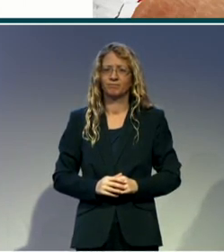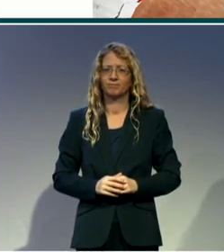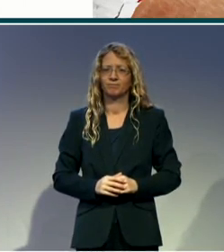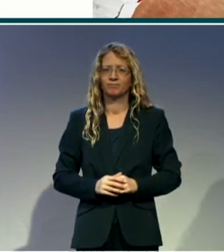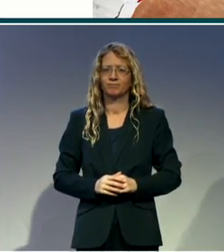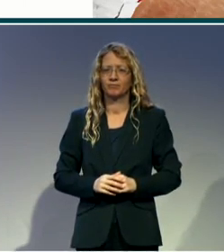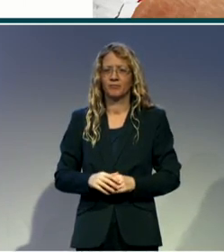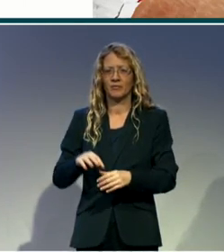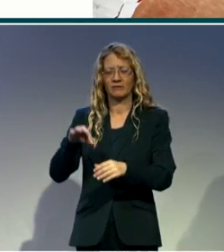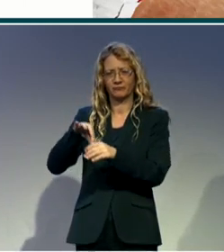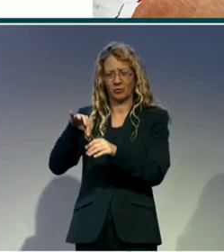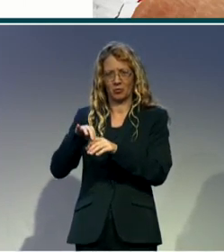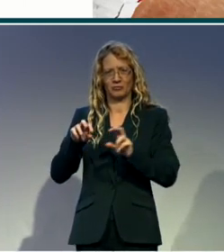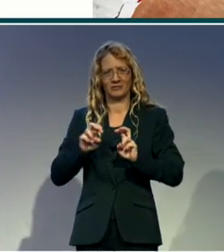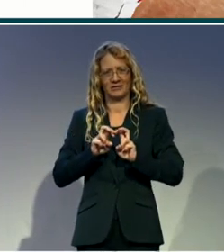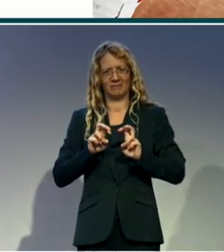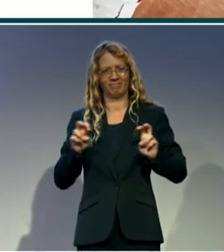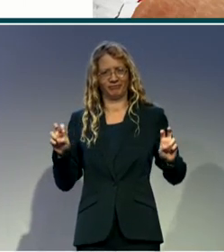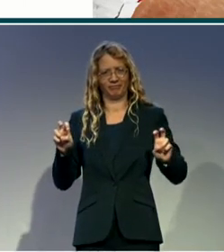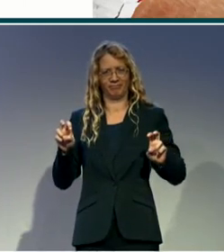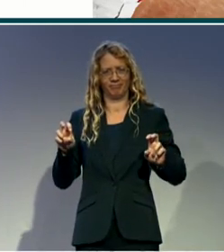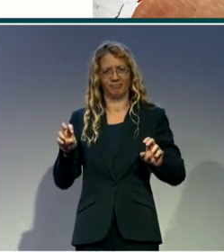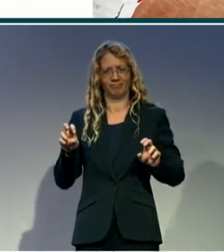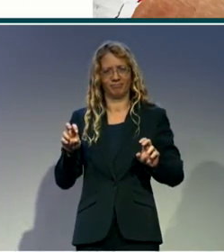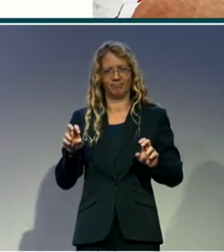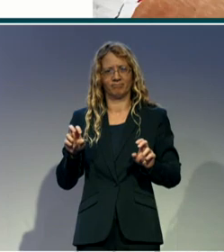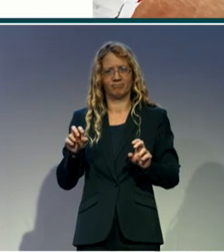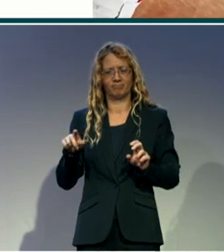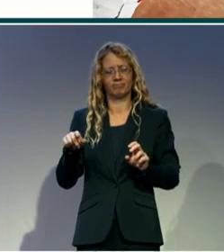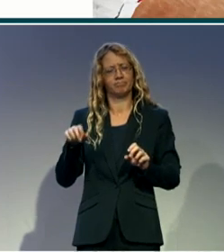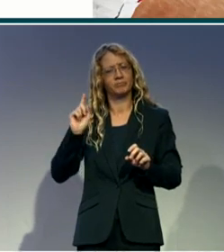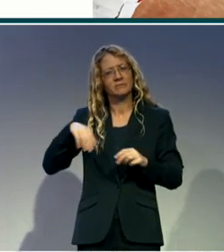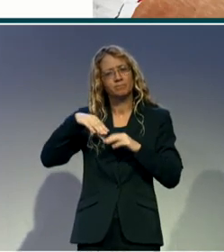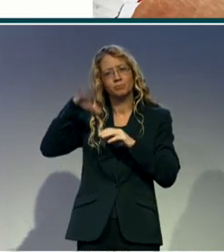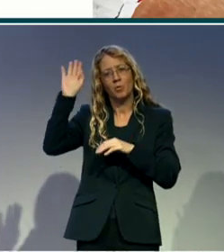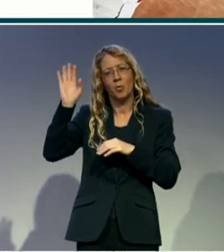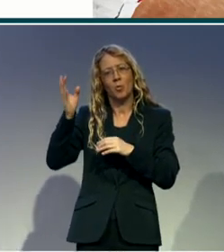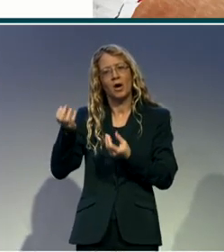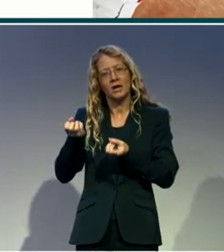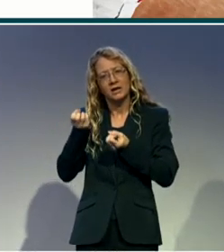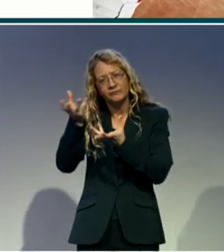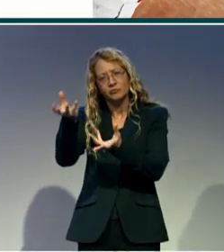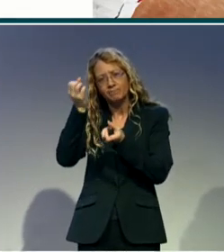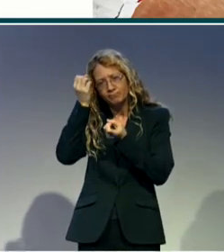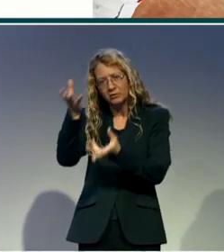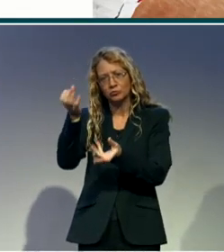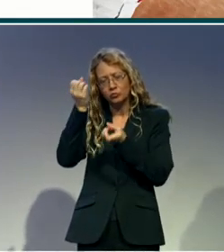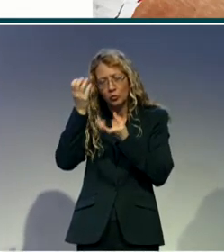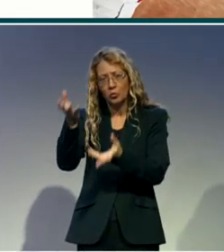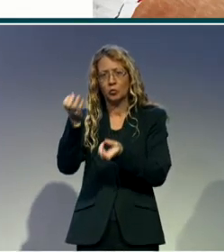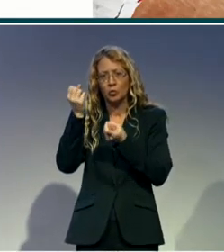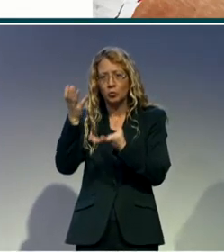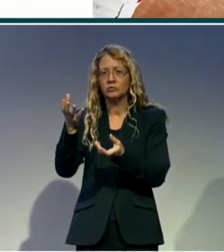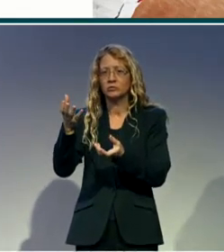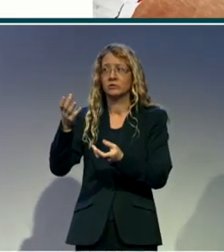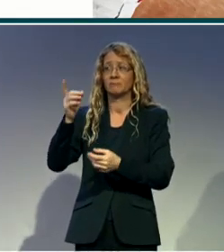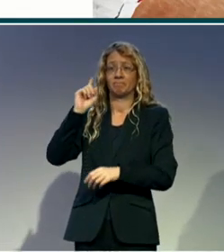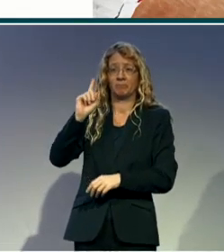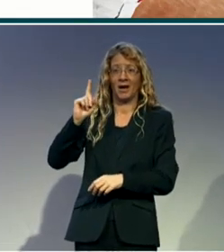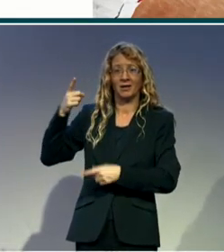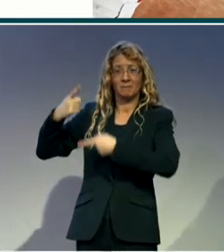information about voting, they may not always be able to transmit partial or partisan political information, such as easy language translated